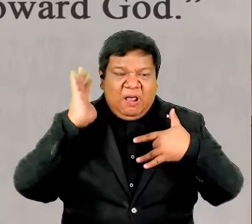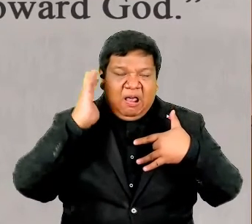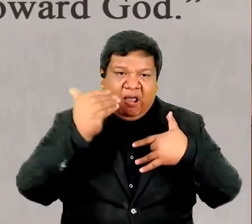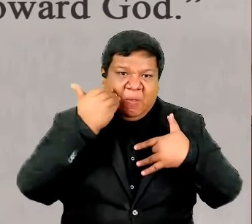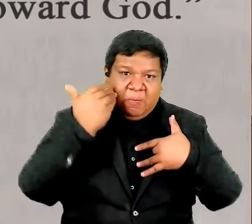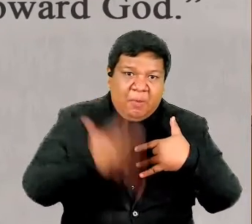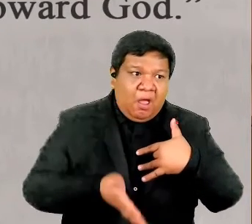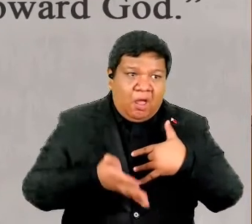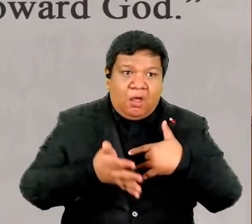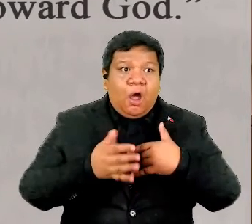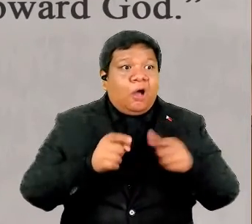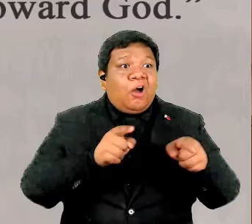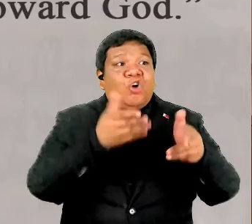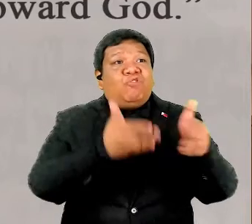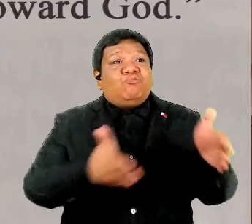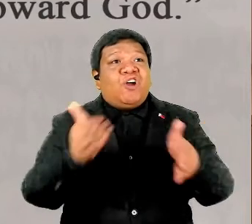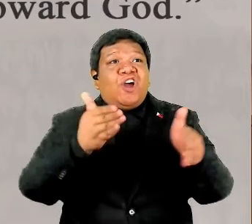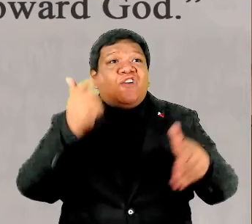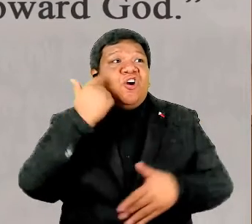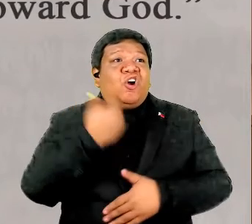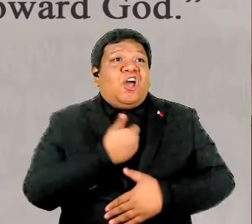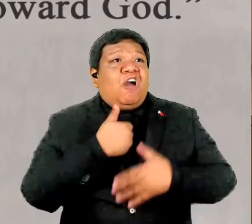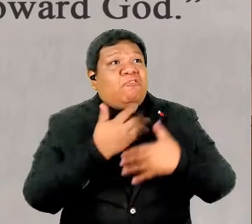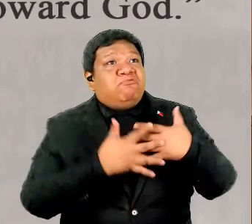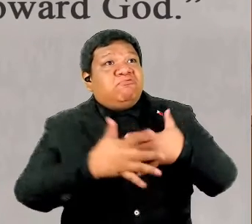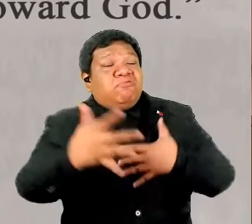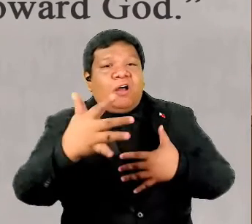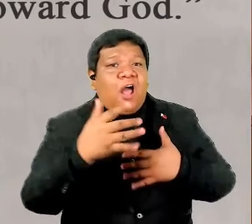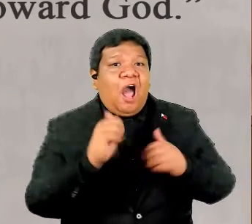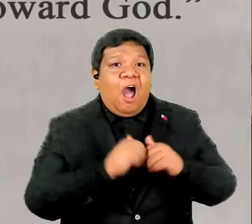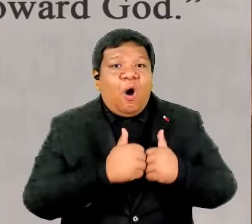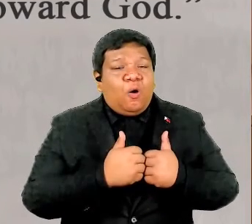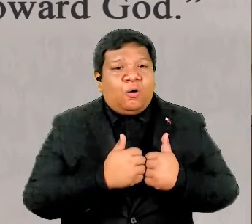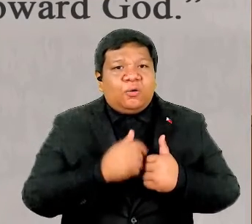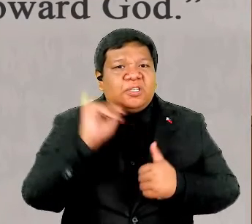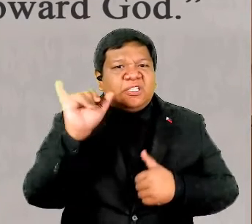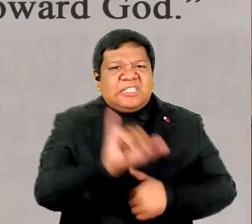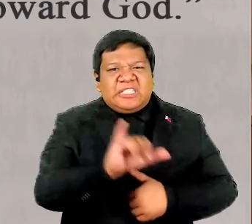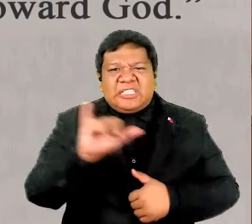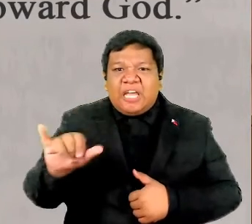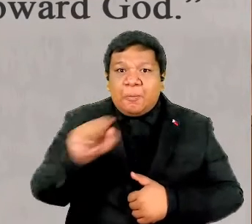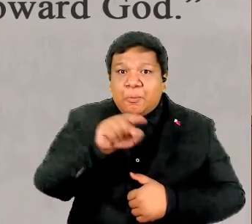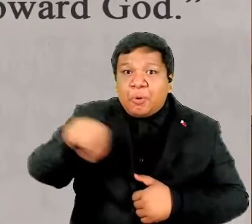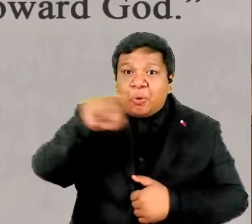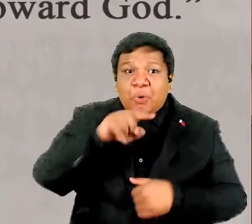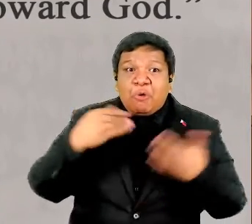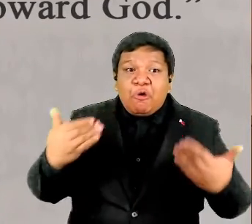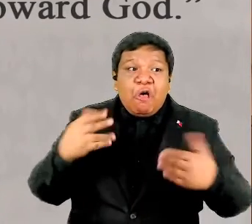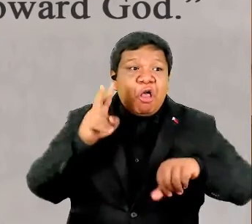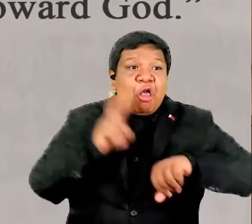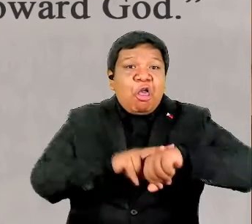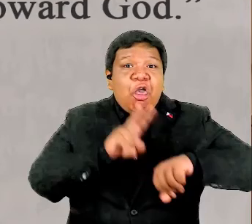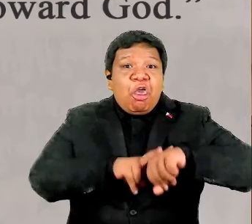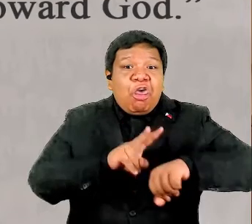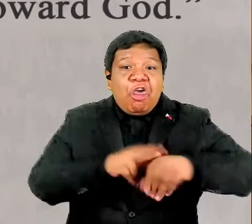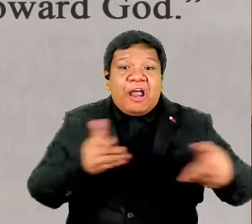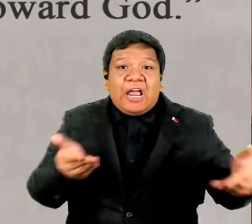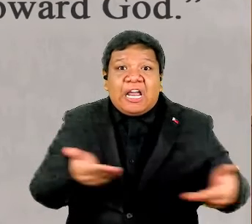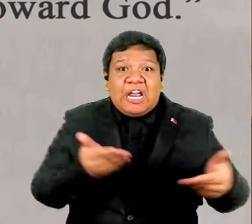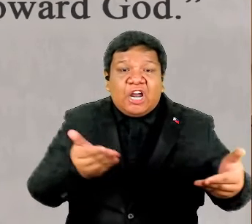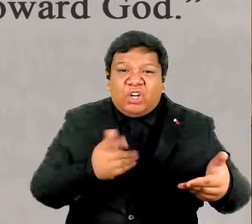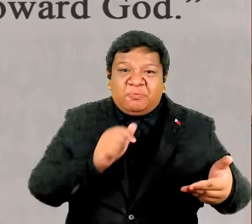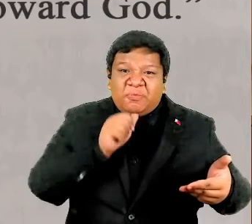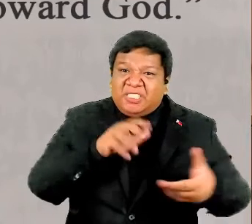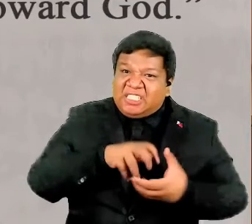from you. Then who will get what you have prepared for yourself? This is how it will be with whoever stores up things for